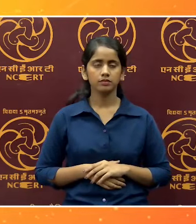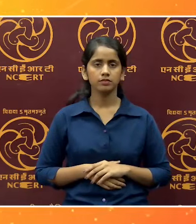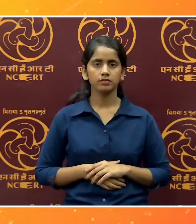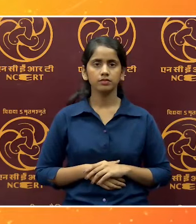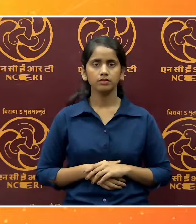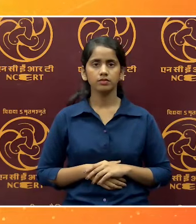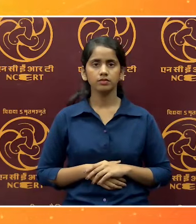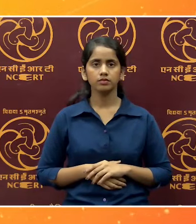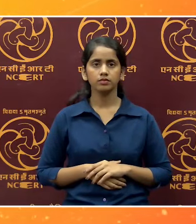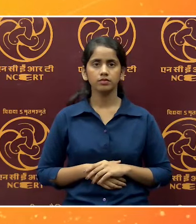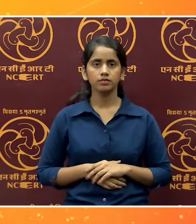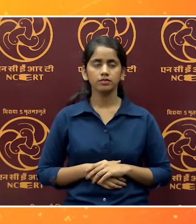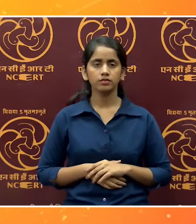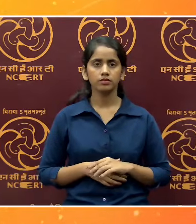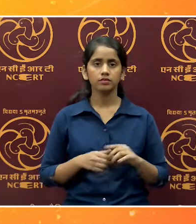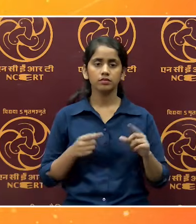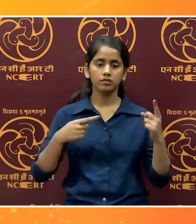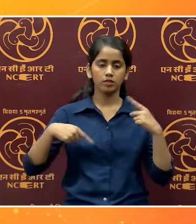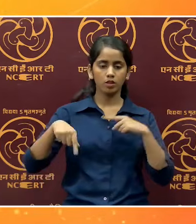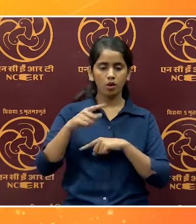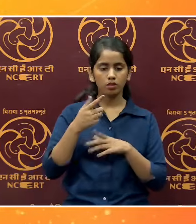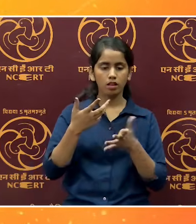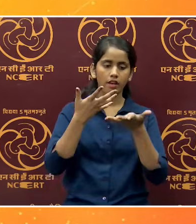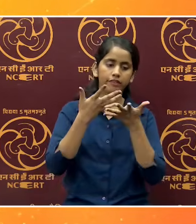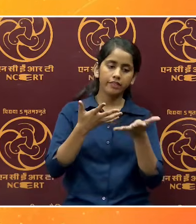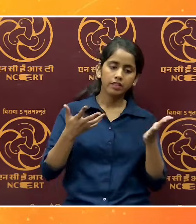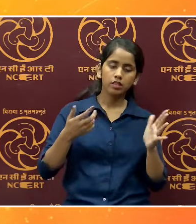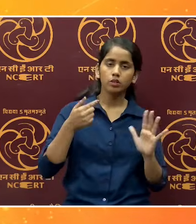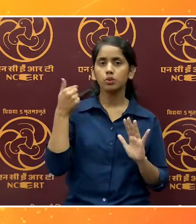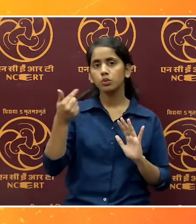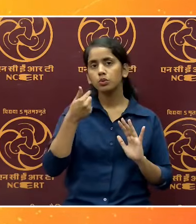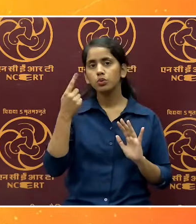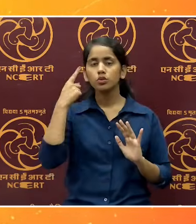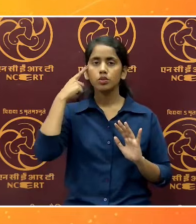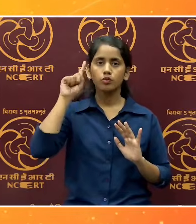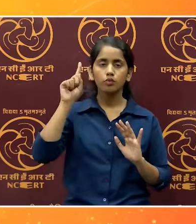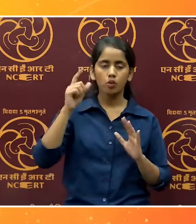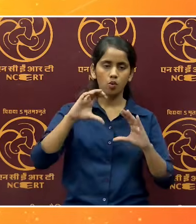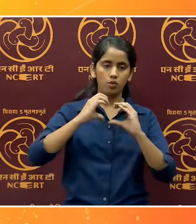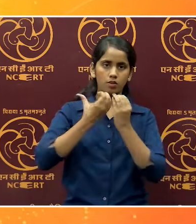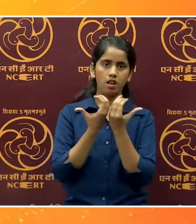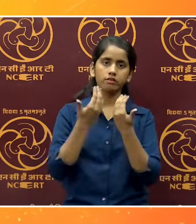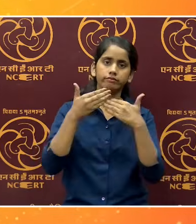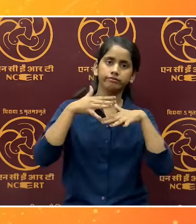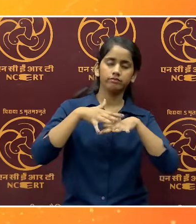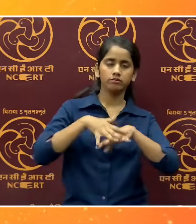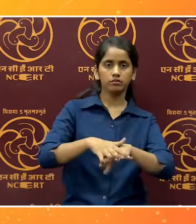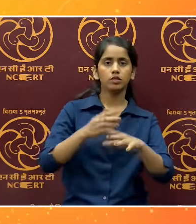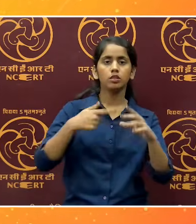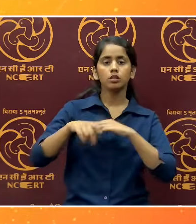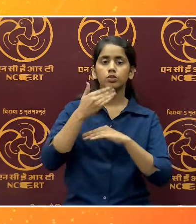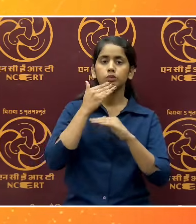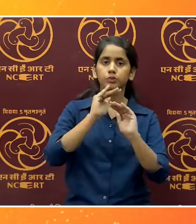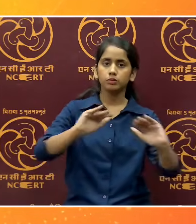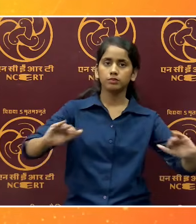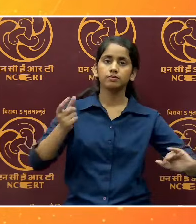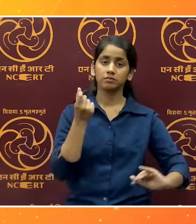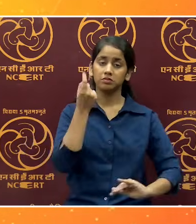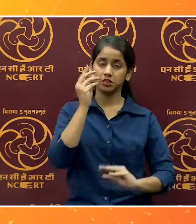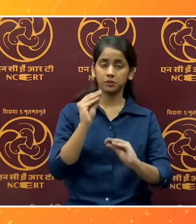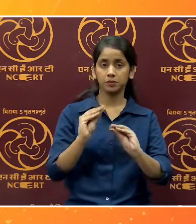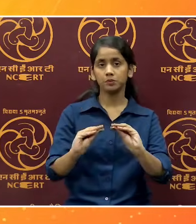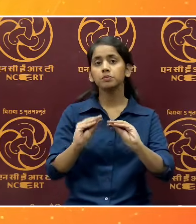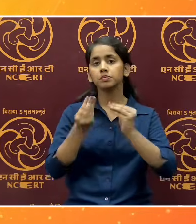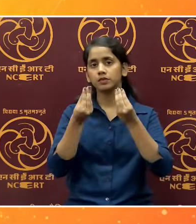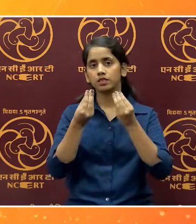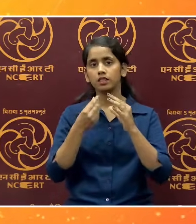already explained. So, all these materials could be used for our inclusive classrooms, so that students can understand it better, like